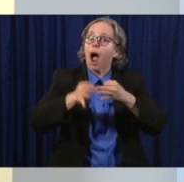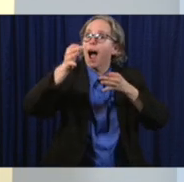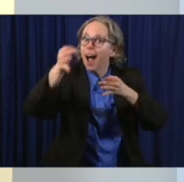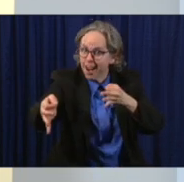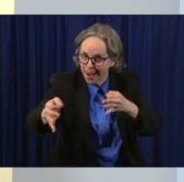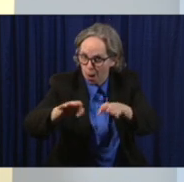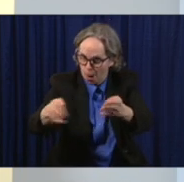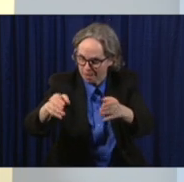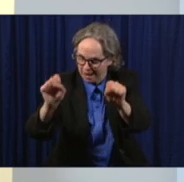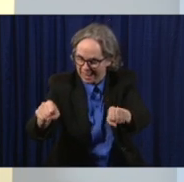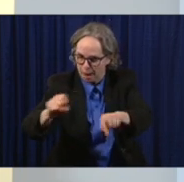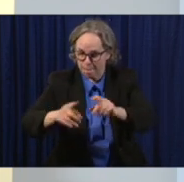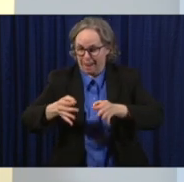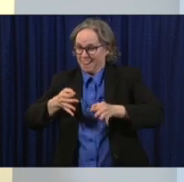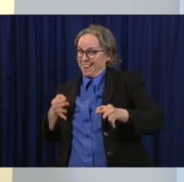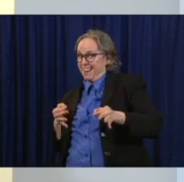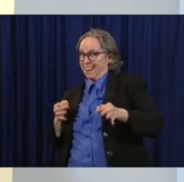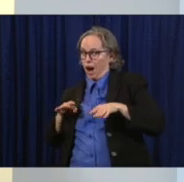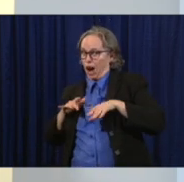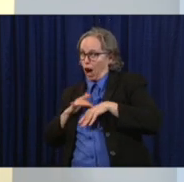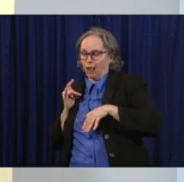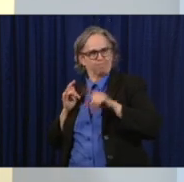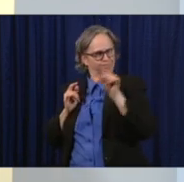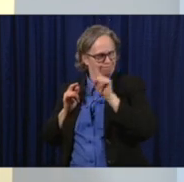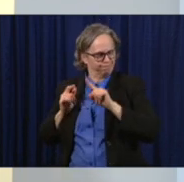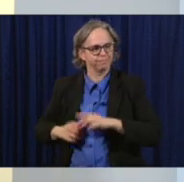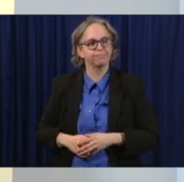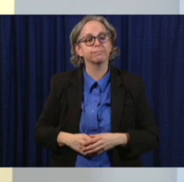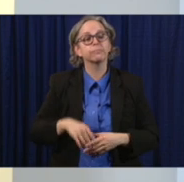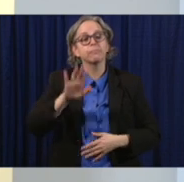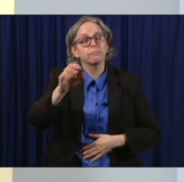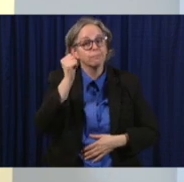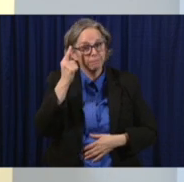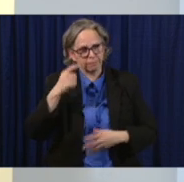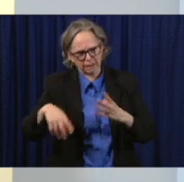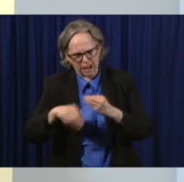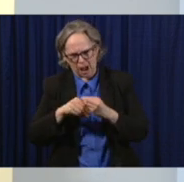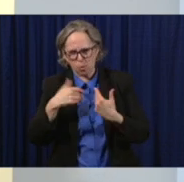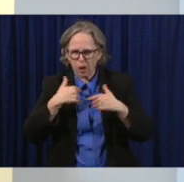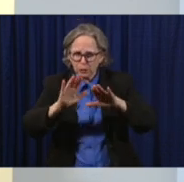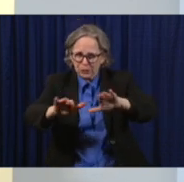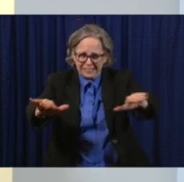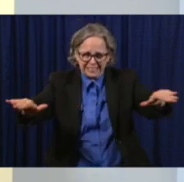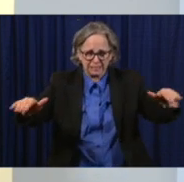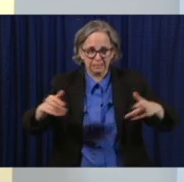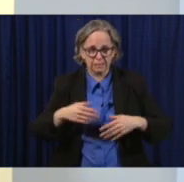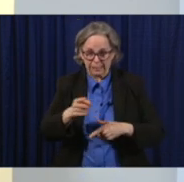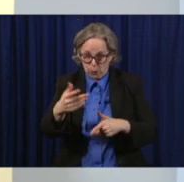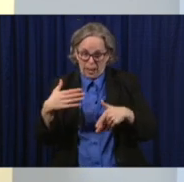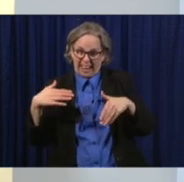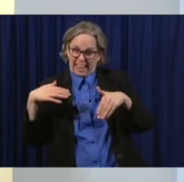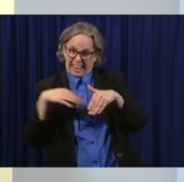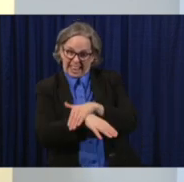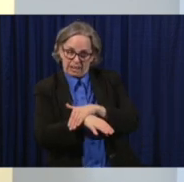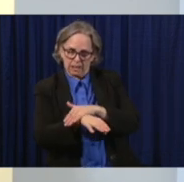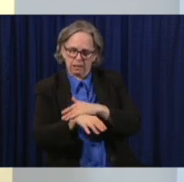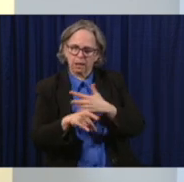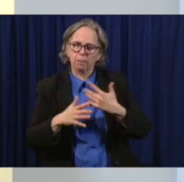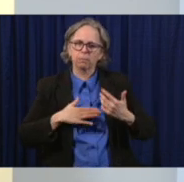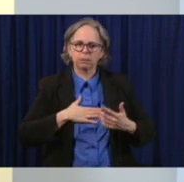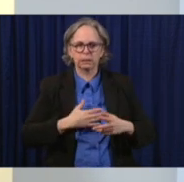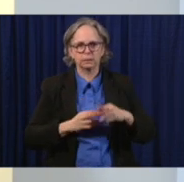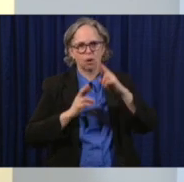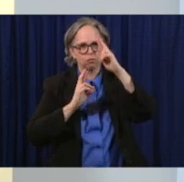reminder, respect the employees who are working in these facilities. Remember, they have families too, and we have